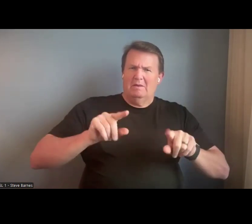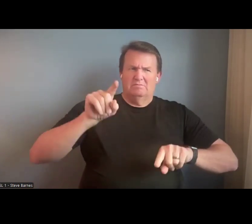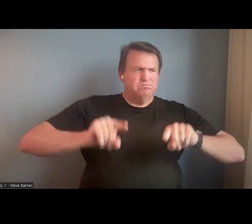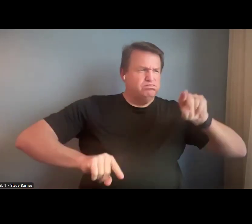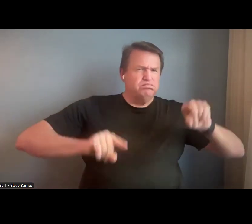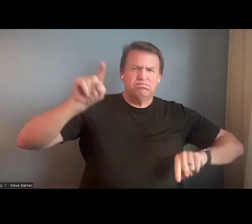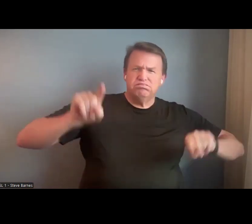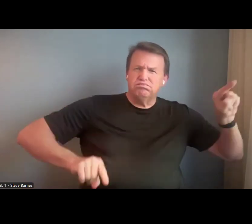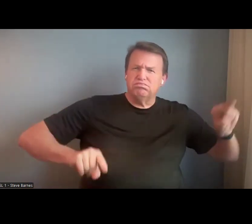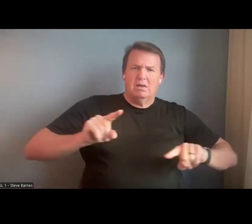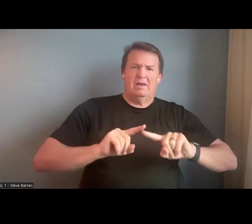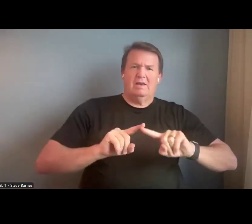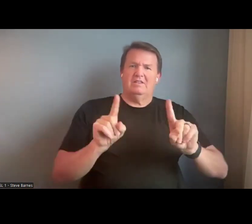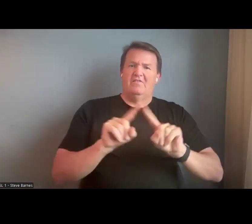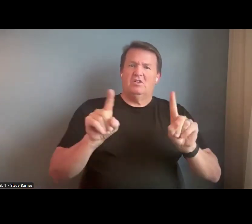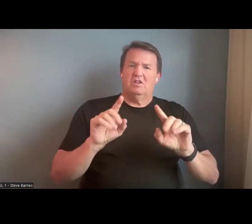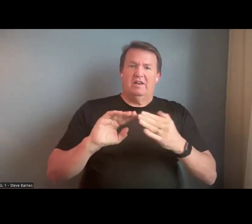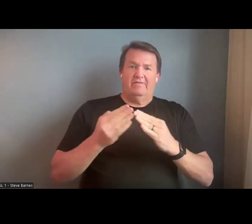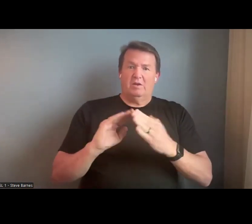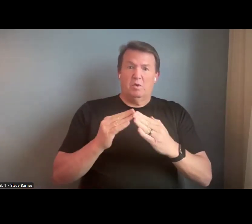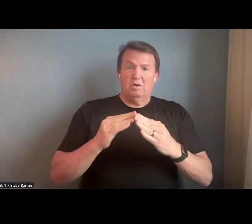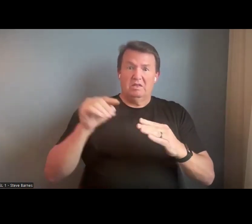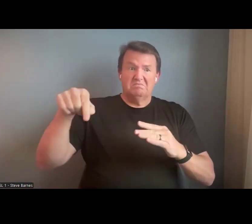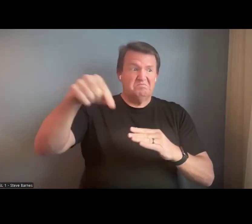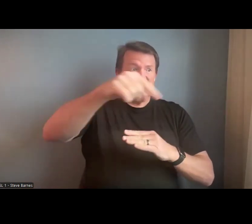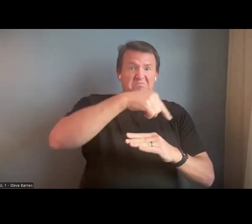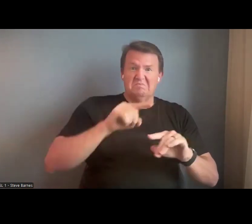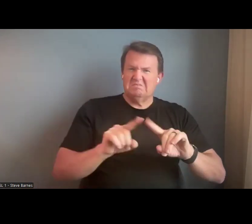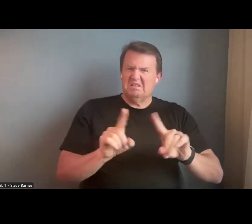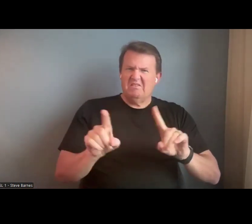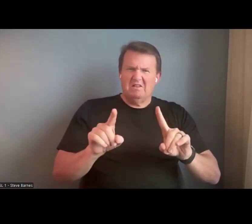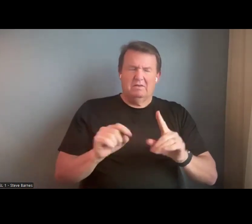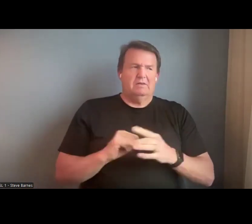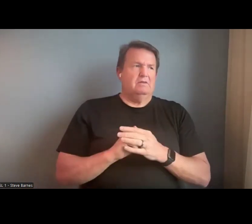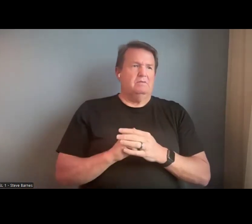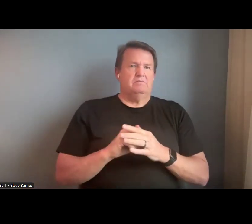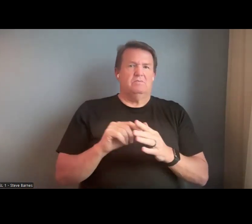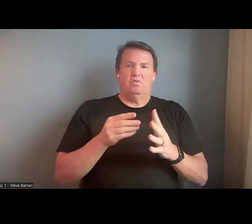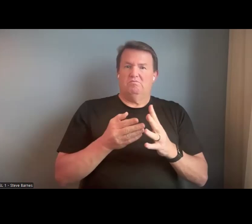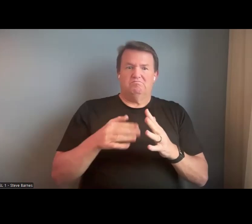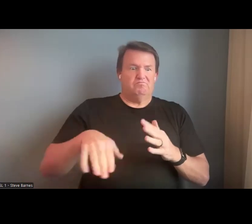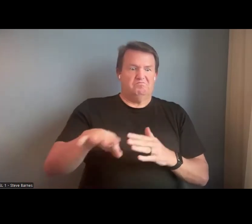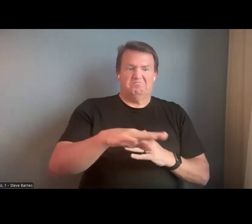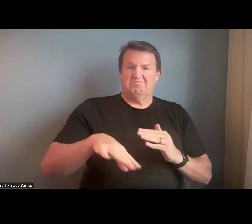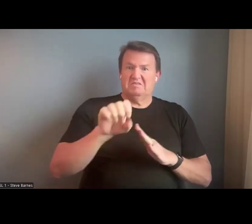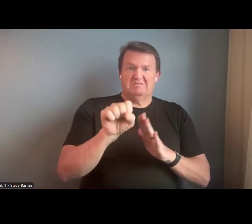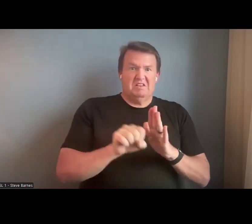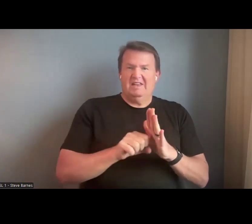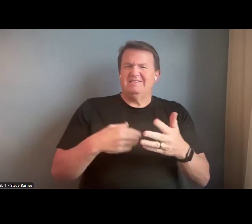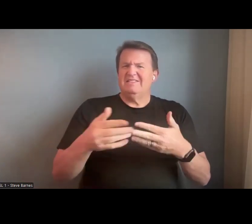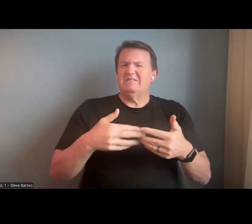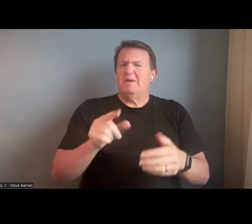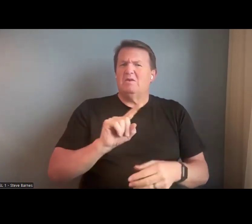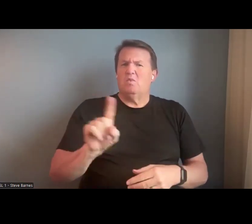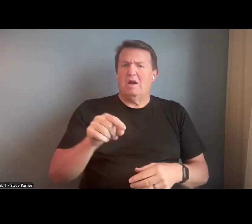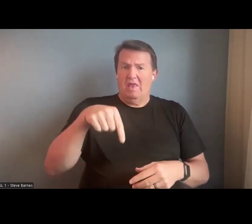of communities throughout the state of California. And wherever we are, this